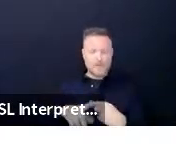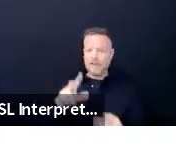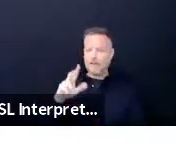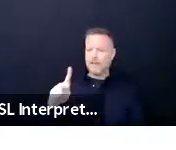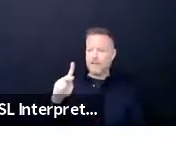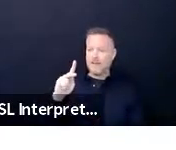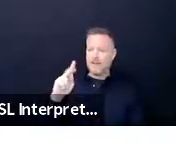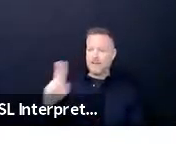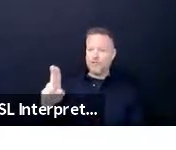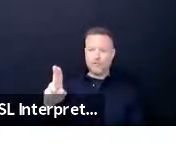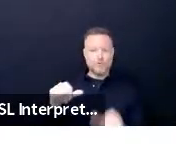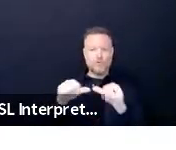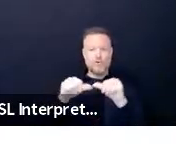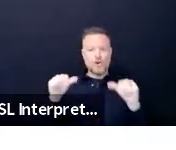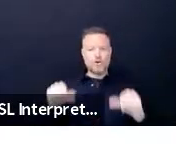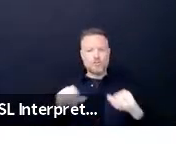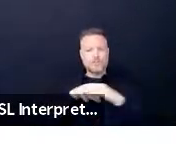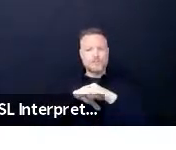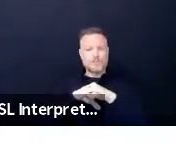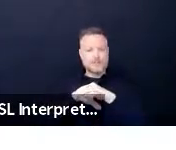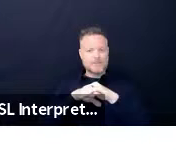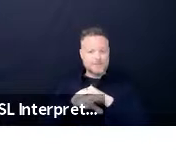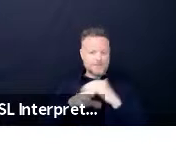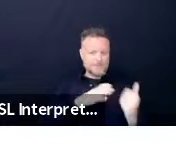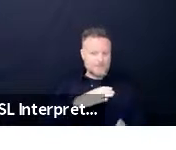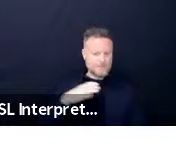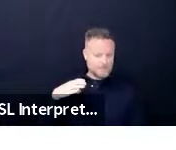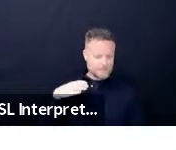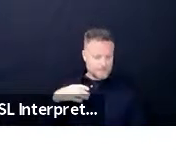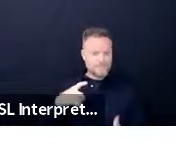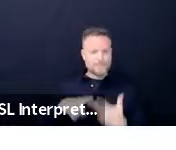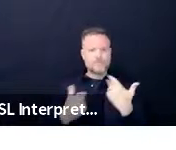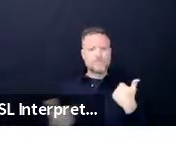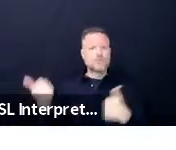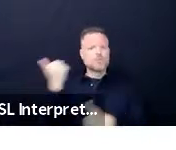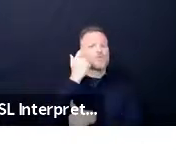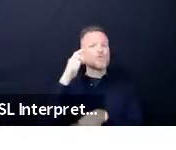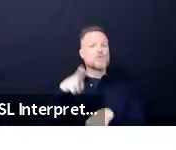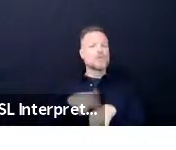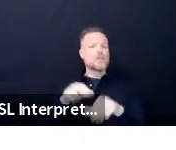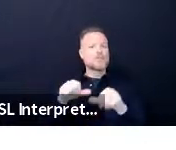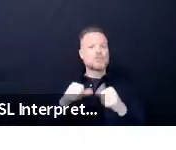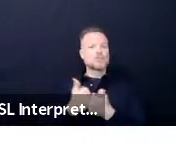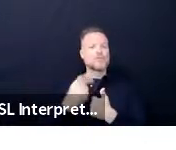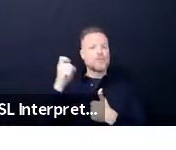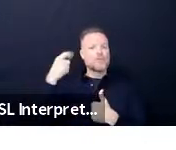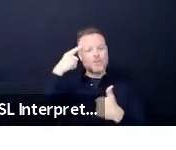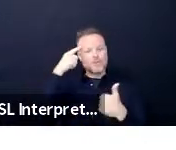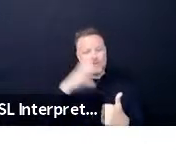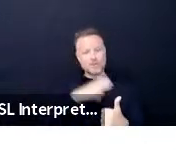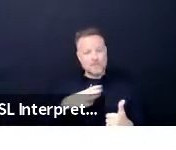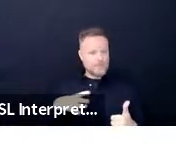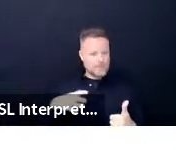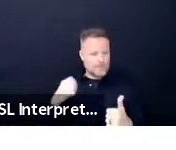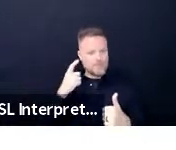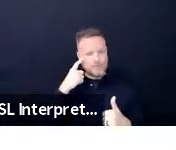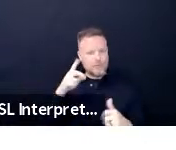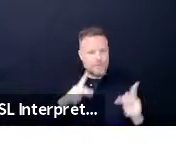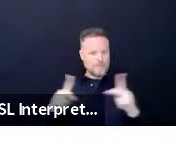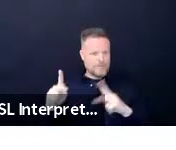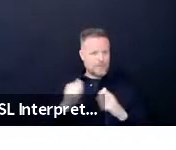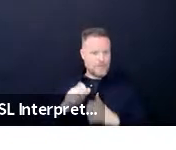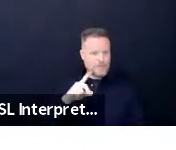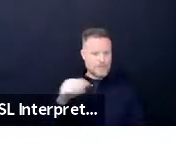Architectural Accessibility and Integration Committee, and the chair of the National Association of Governors Committees on People with Disabilities. She